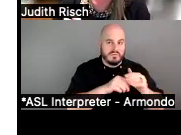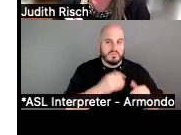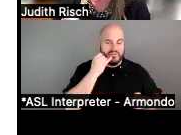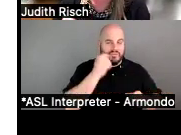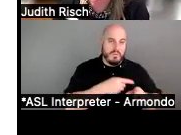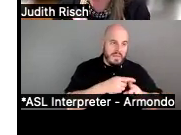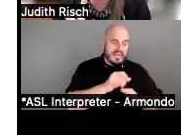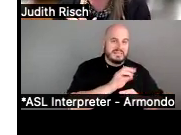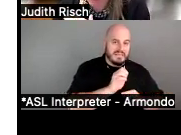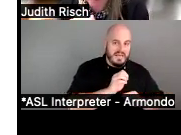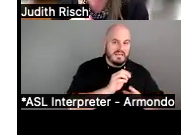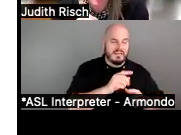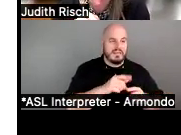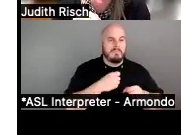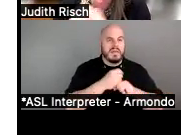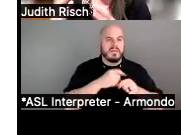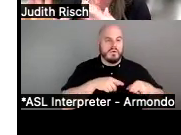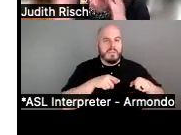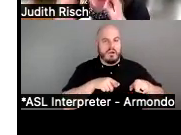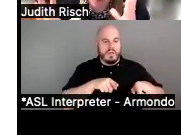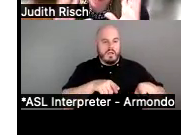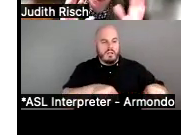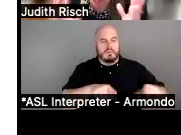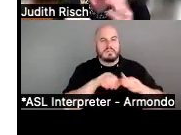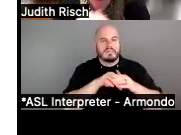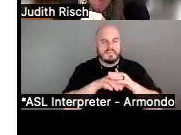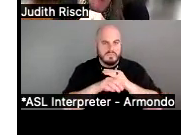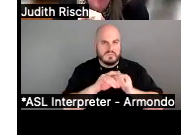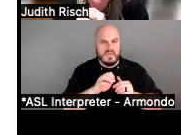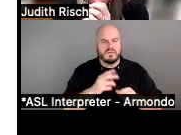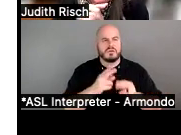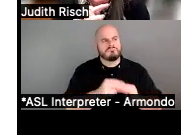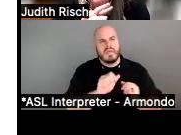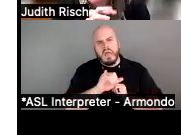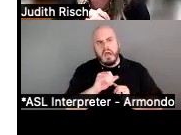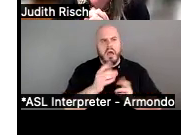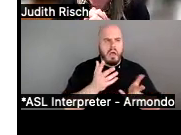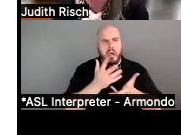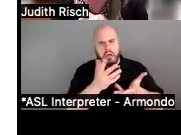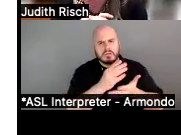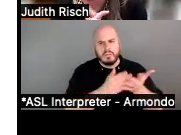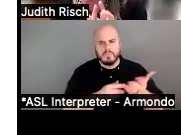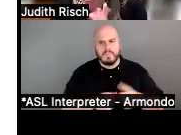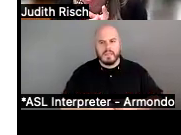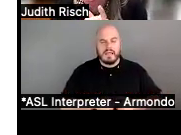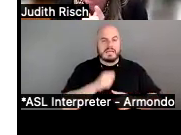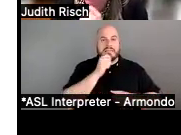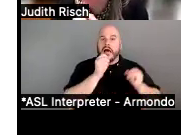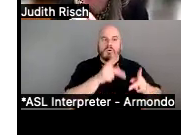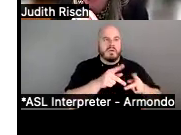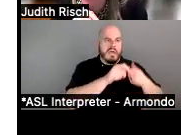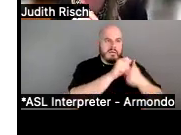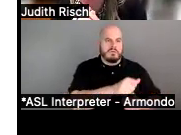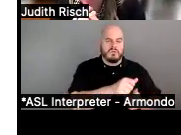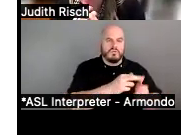then they make you this parallel accessible site. And there's some AI things that are doing it pretty well. This is not okay under the regulation unless